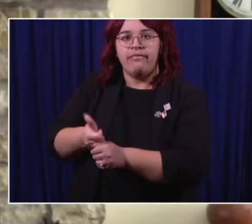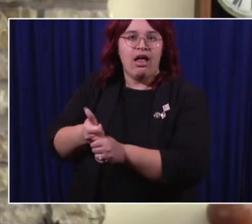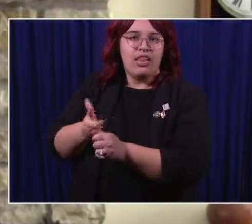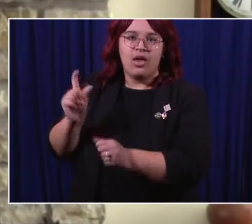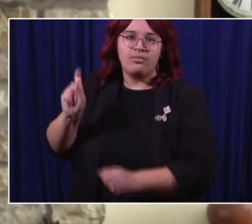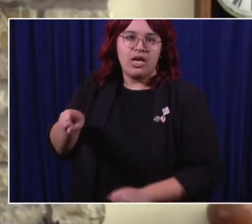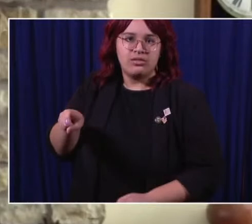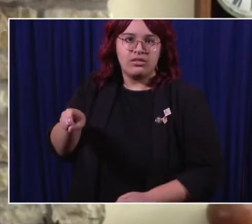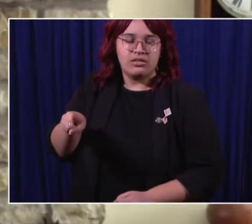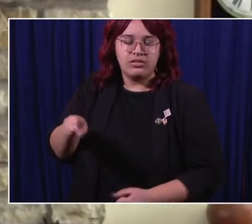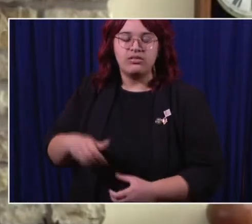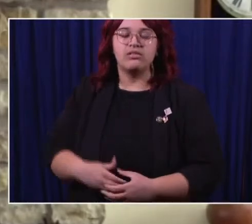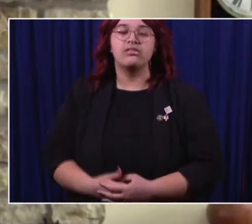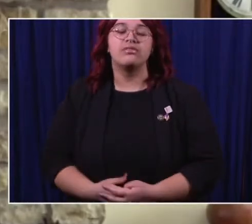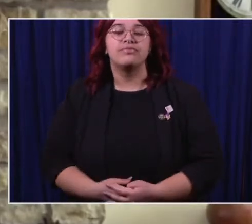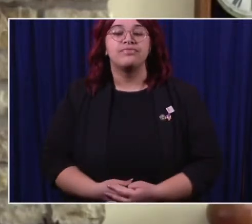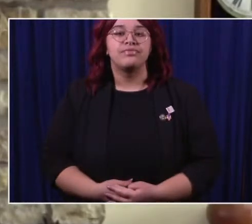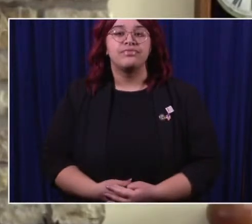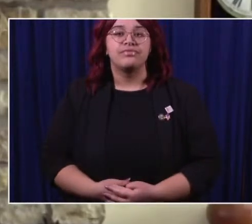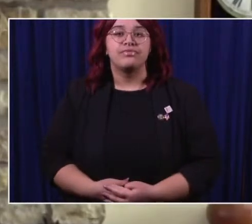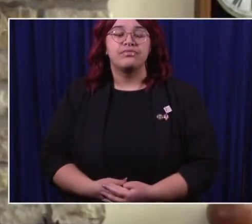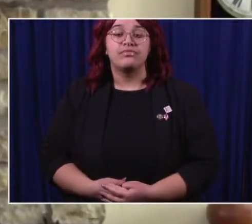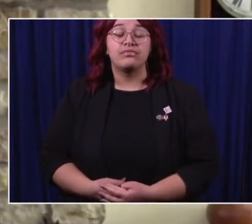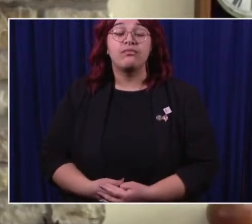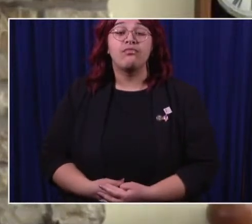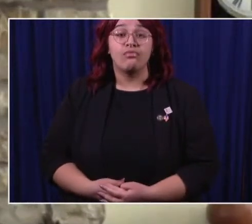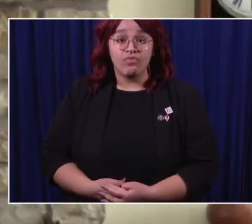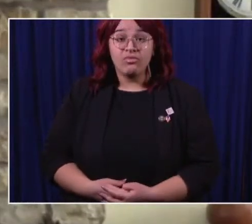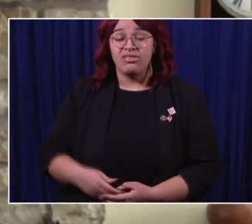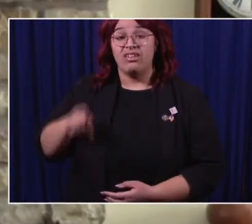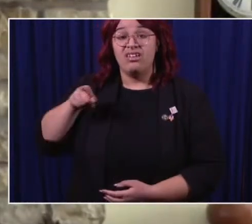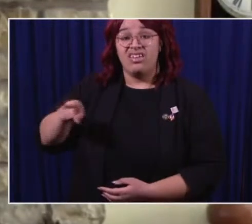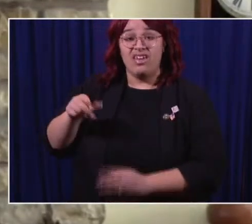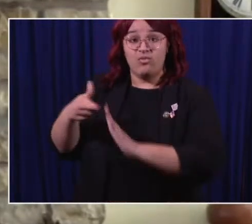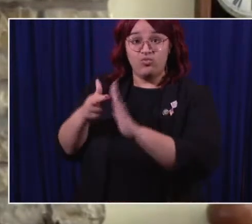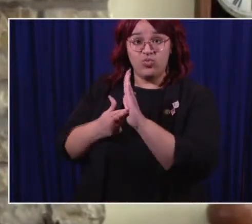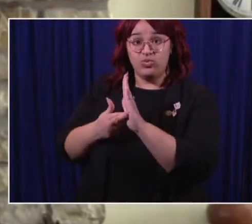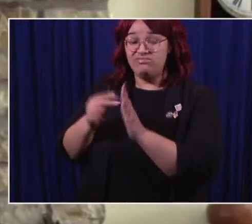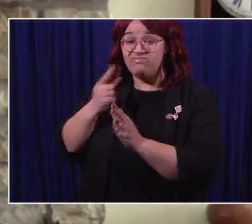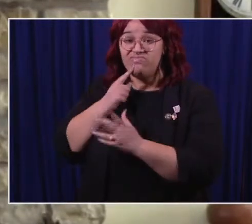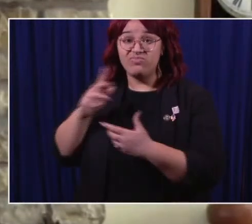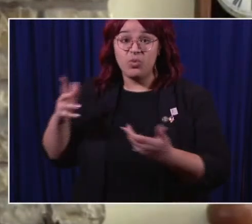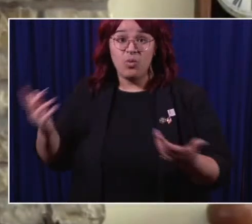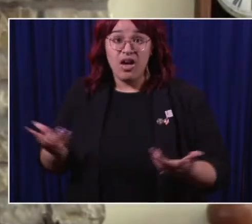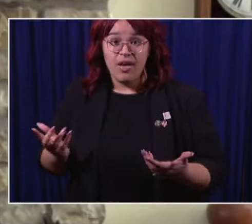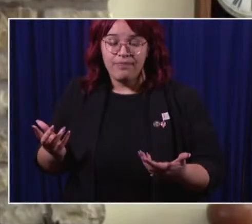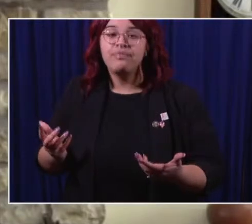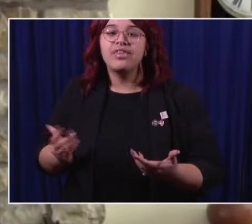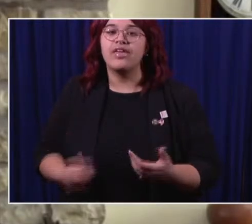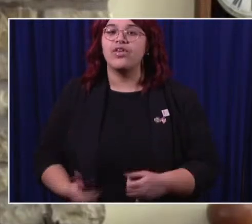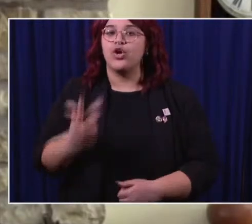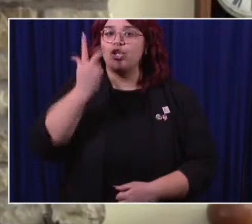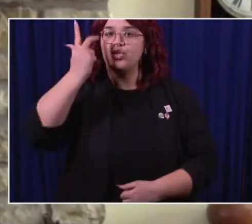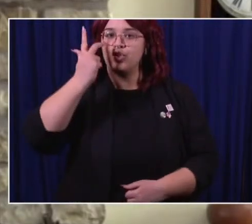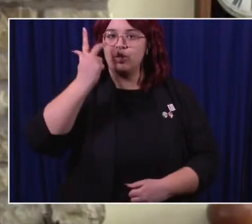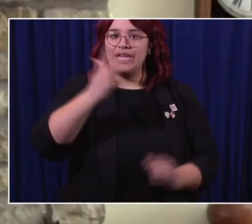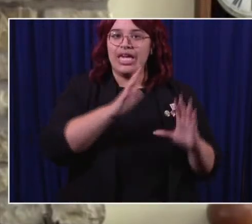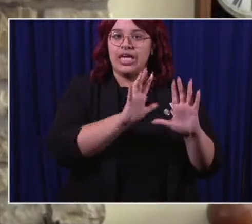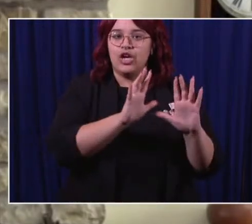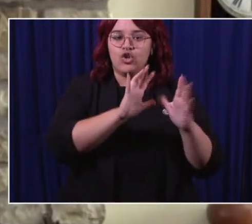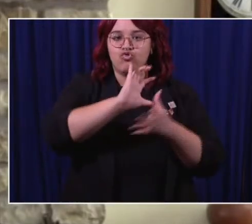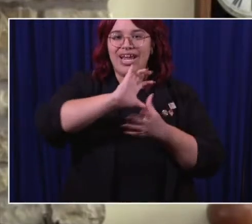these CMS federal regulations, a nursing home has to meet 3 criteria to allow